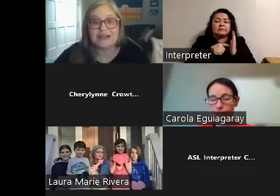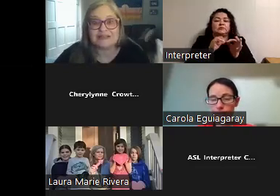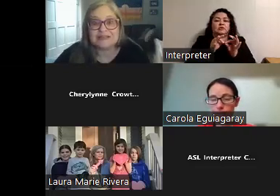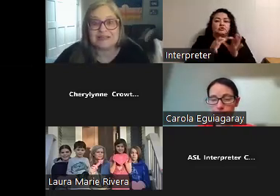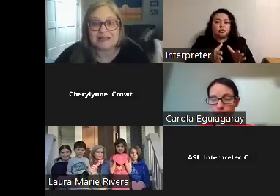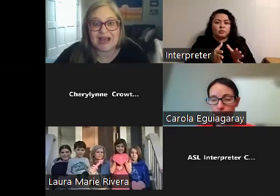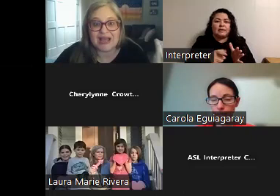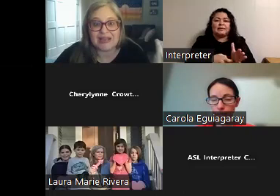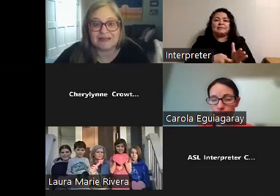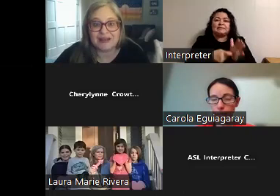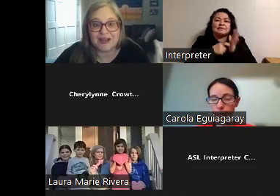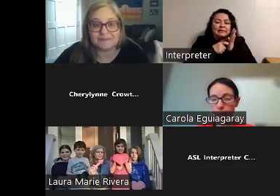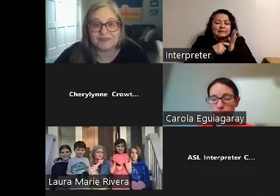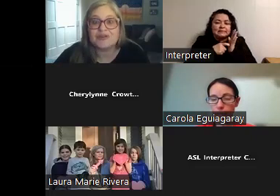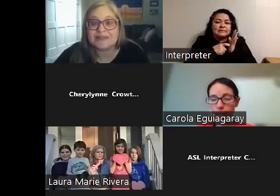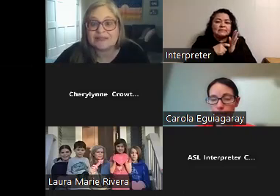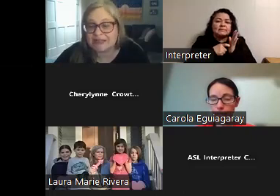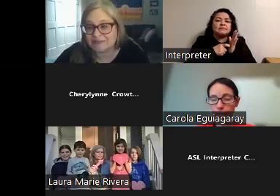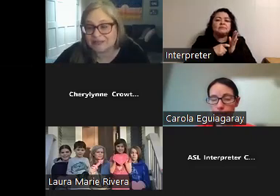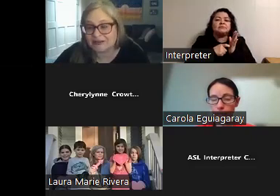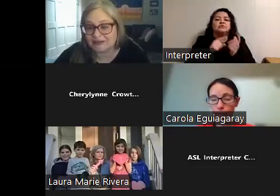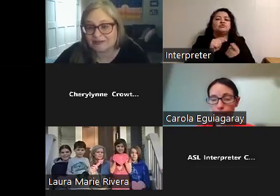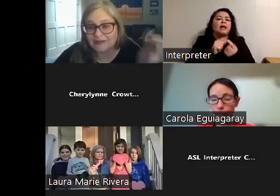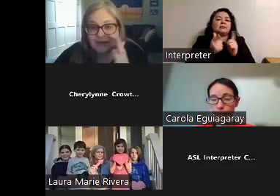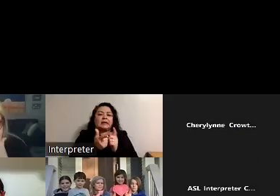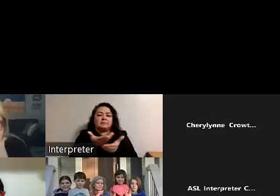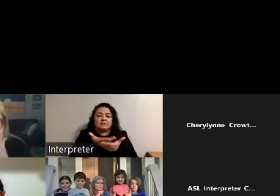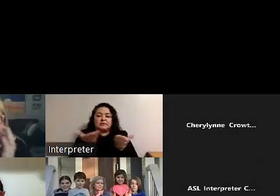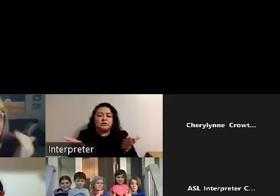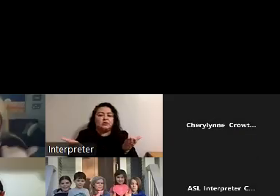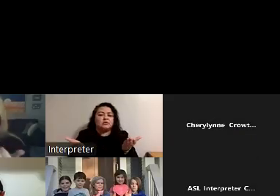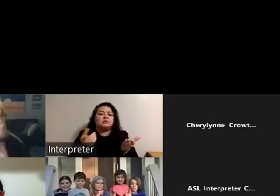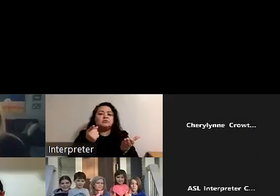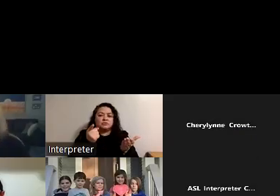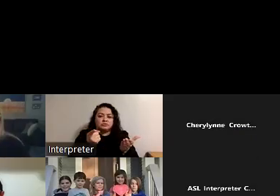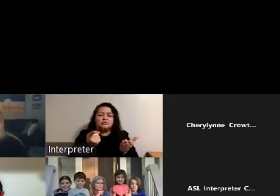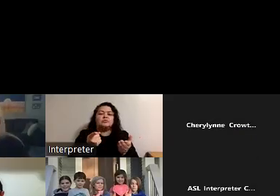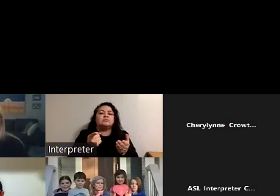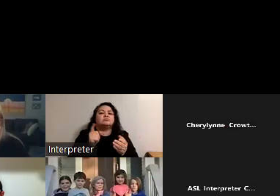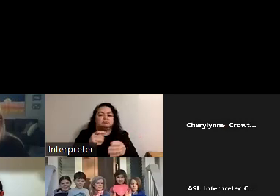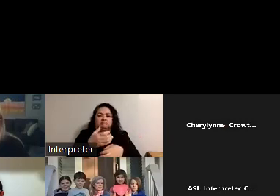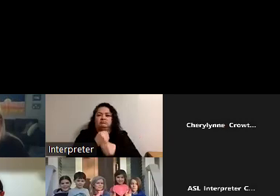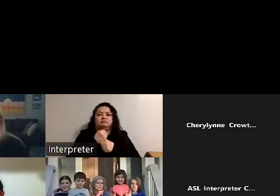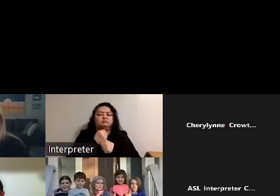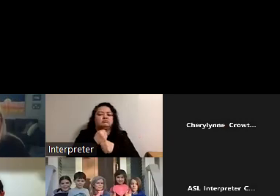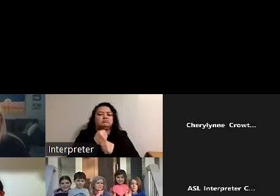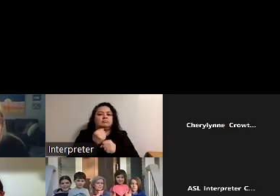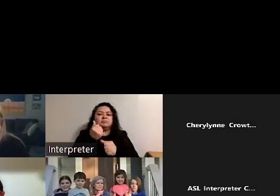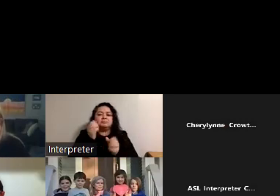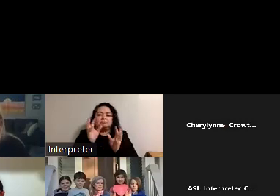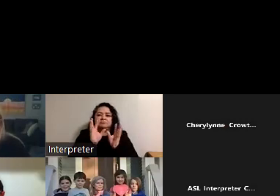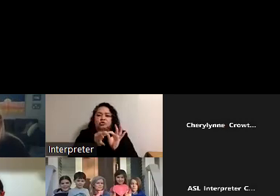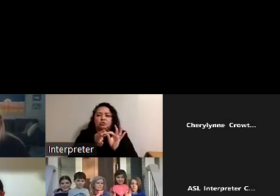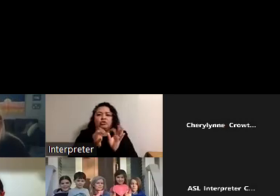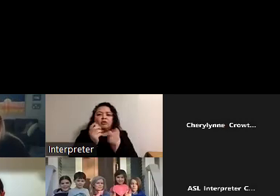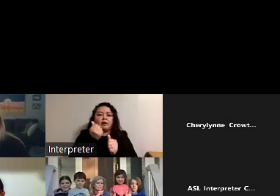insist on um translated materials you are entitled to an interpreter at every meeting if you show